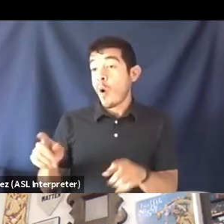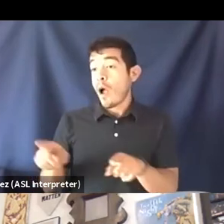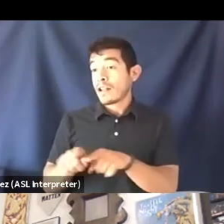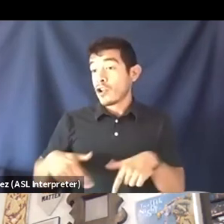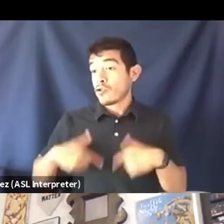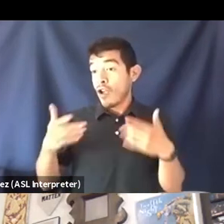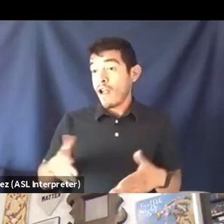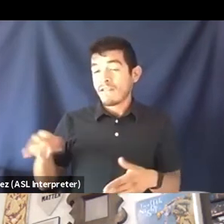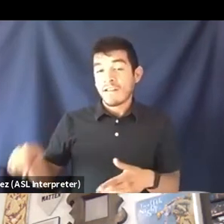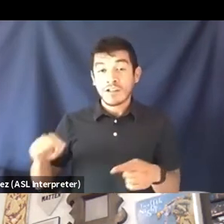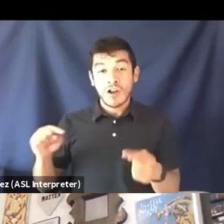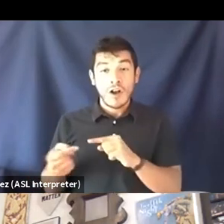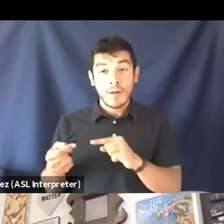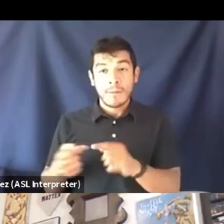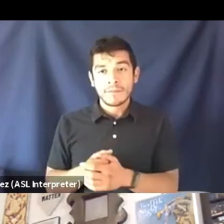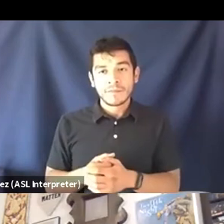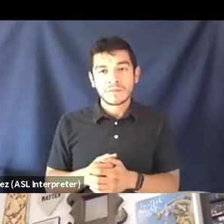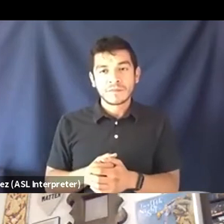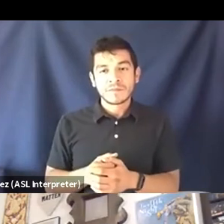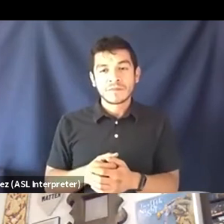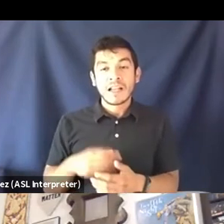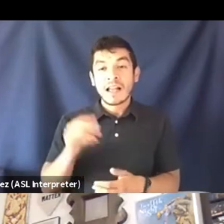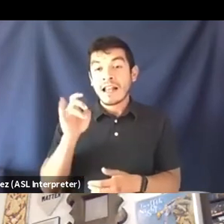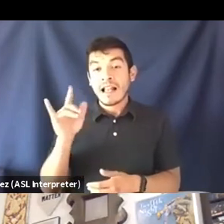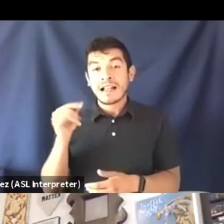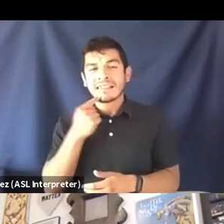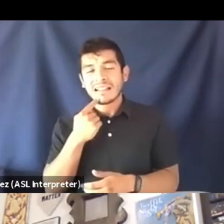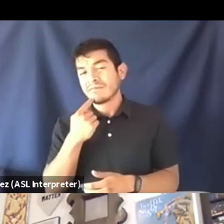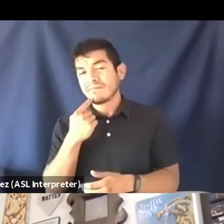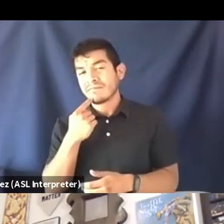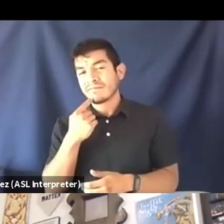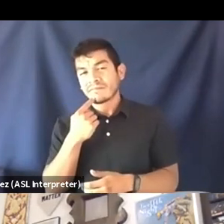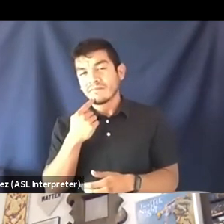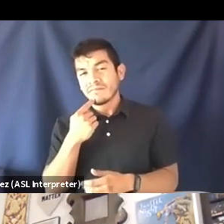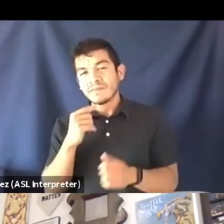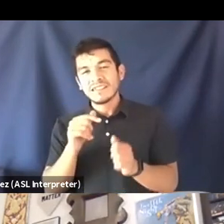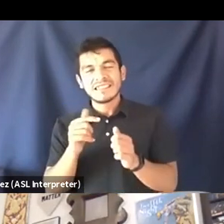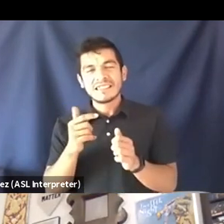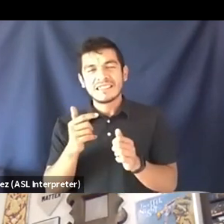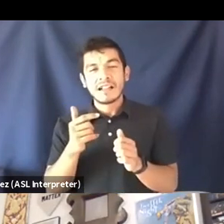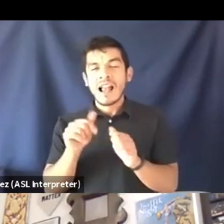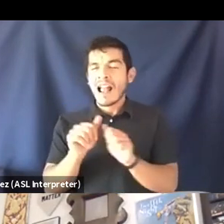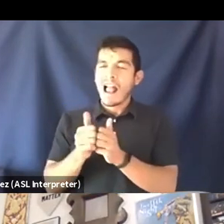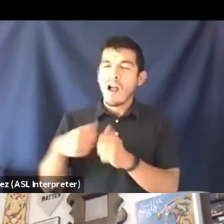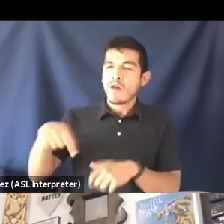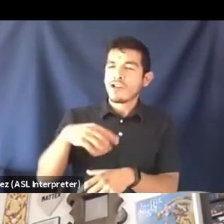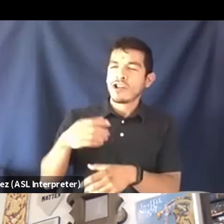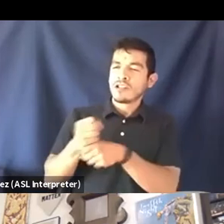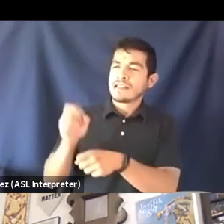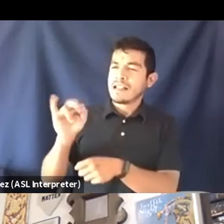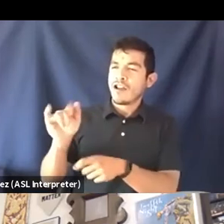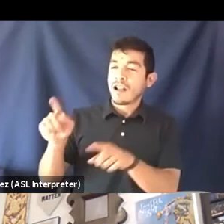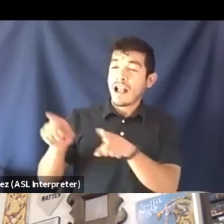this harm. And it was, you know, it was not even just how can we trust Erika as a ally